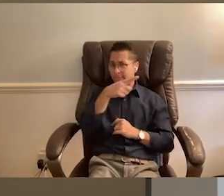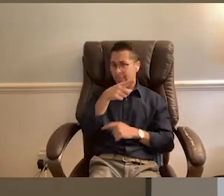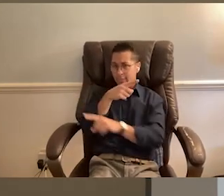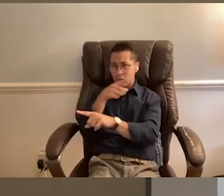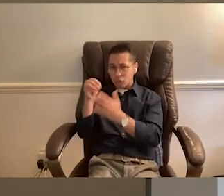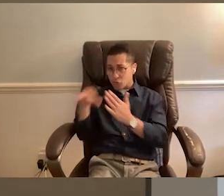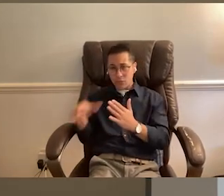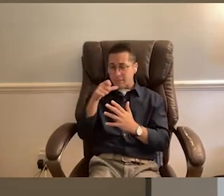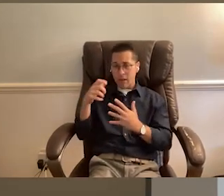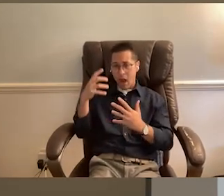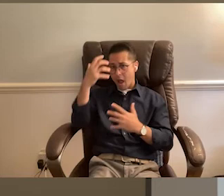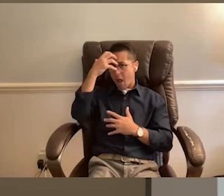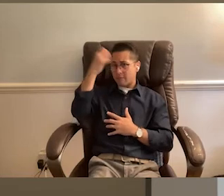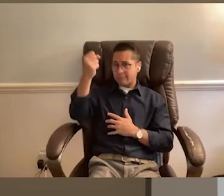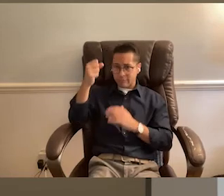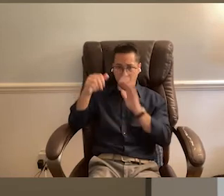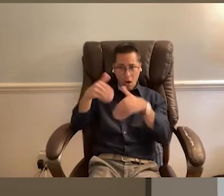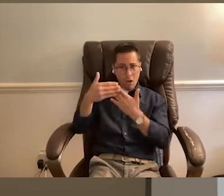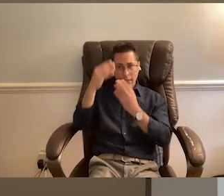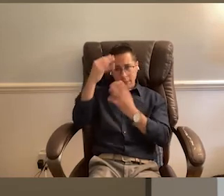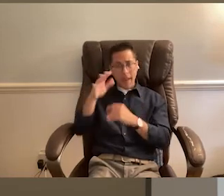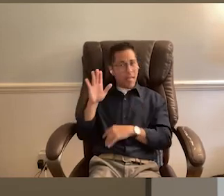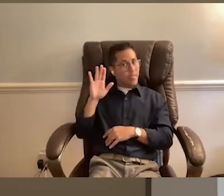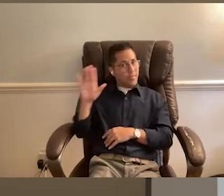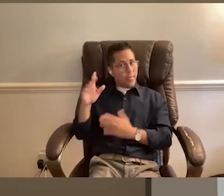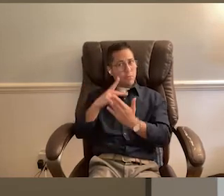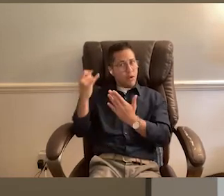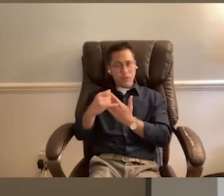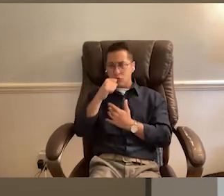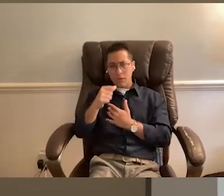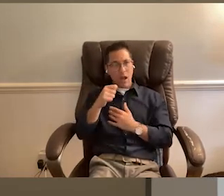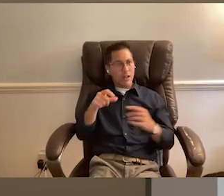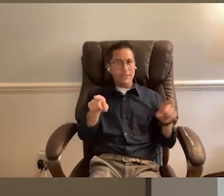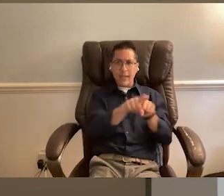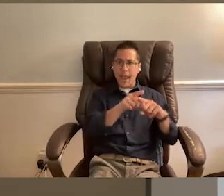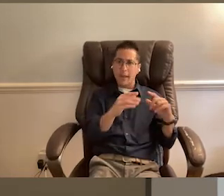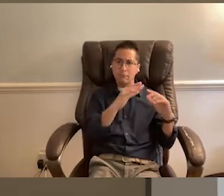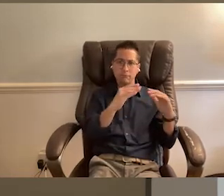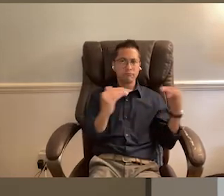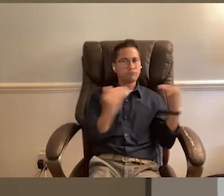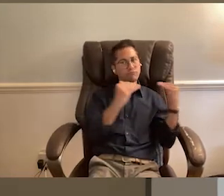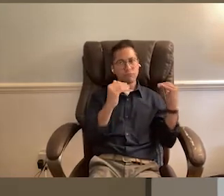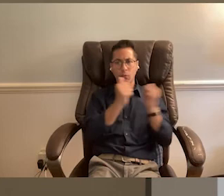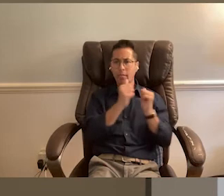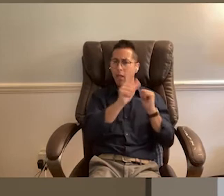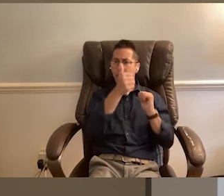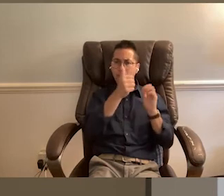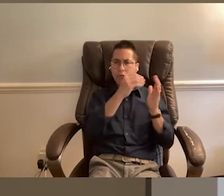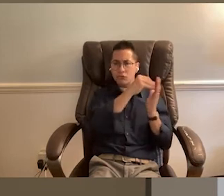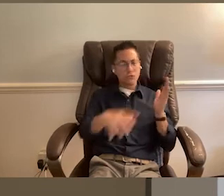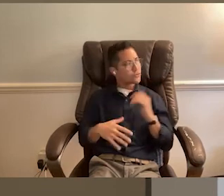the sculpture teacher. So at the beginning of the semester, he was super enthusiastic, took students into our